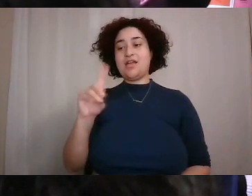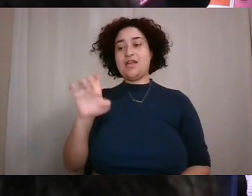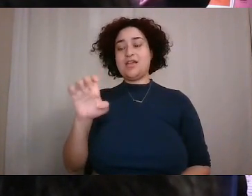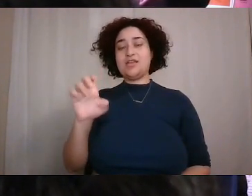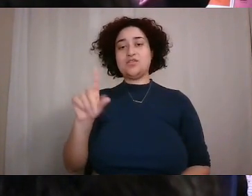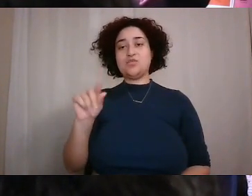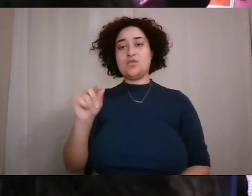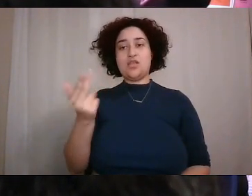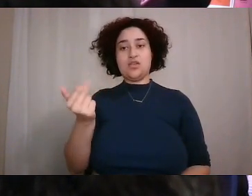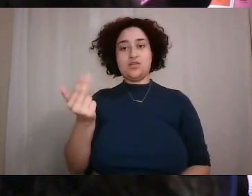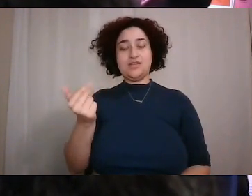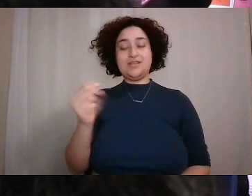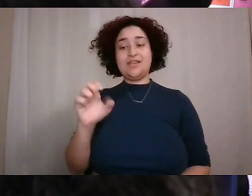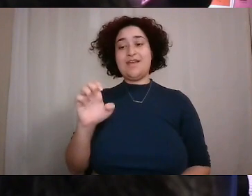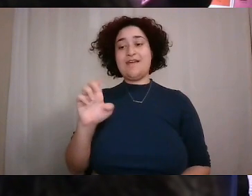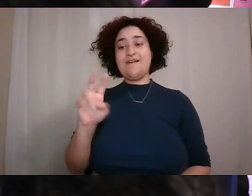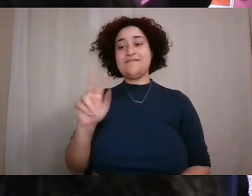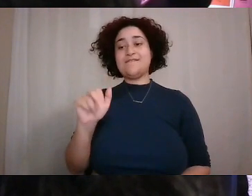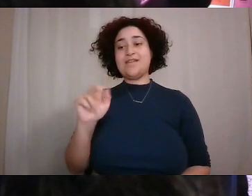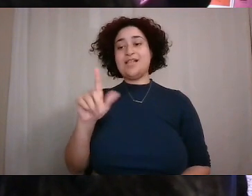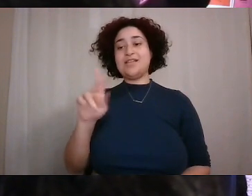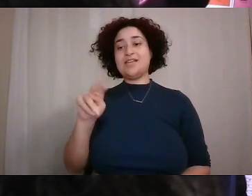2013. Kevin,